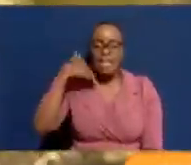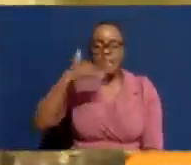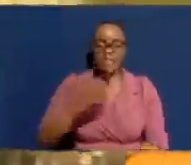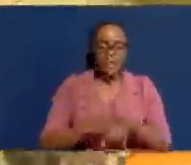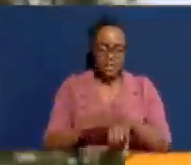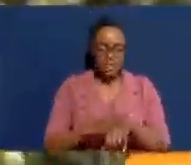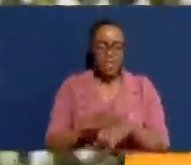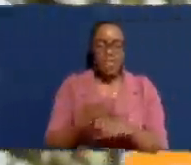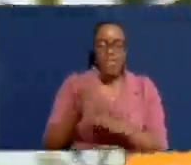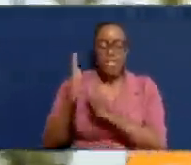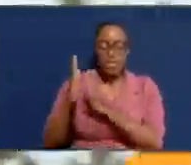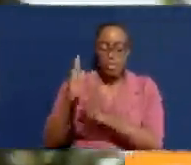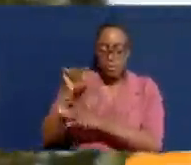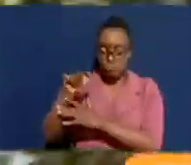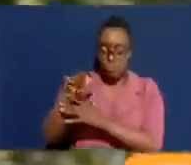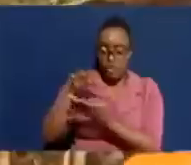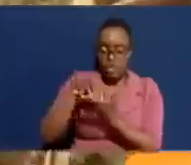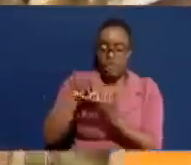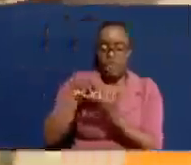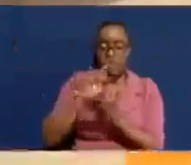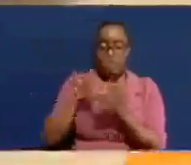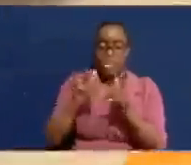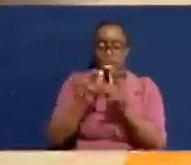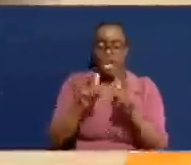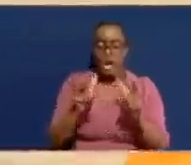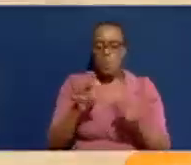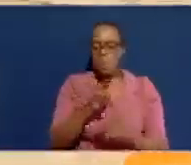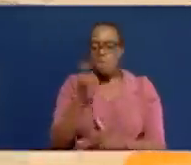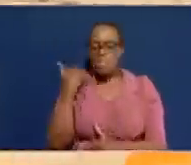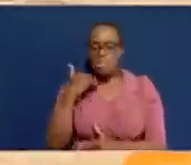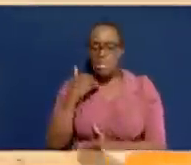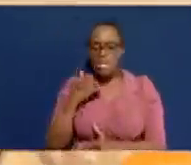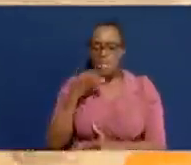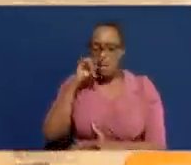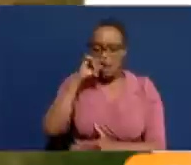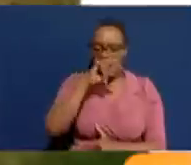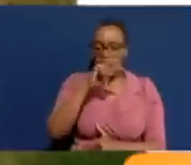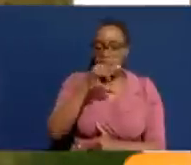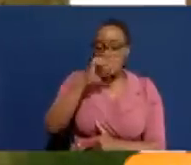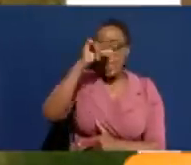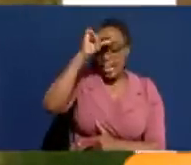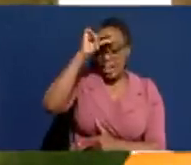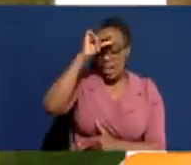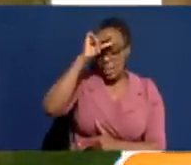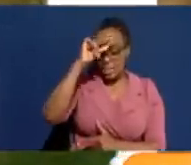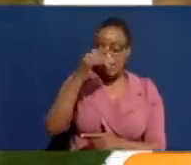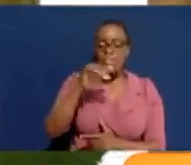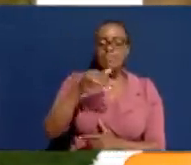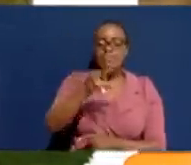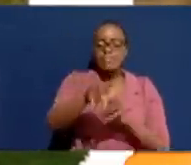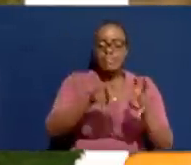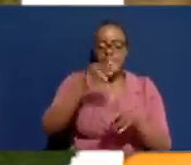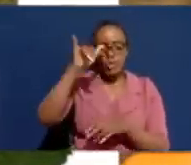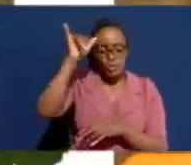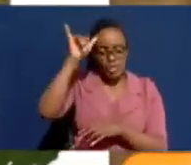The Interior docket nominee says it will not allow the bandits to spit in government's face. Cattle rustling is rampant